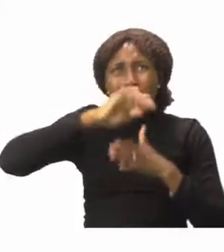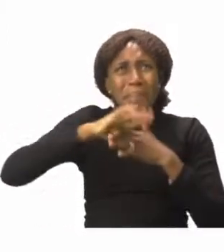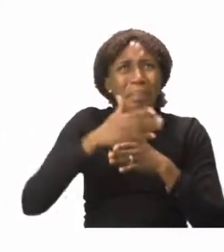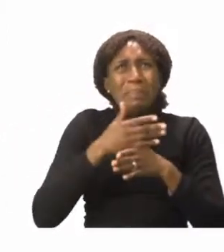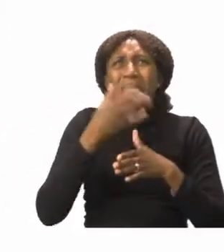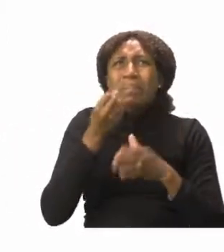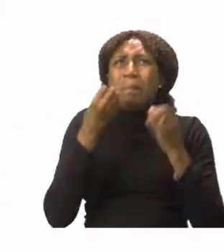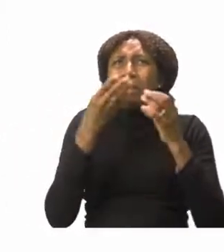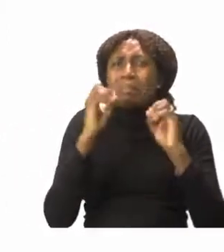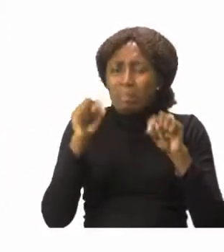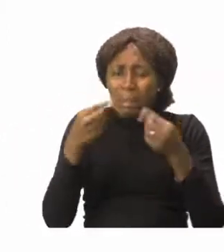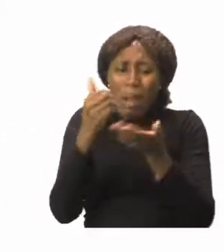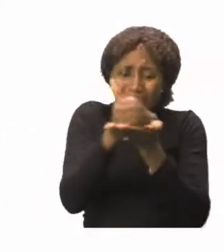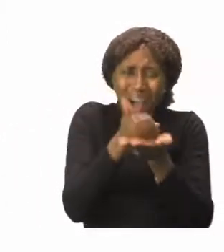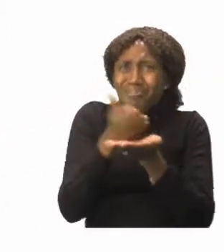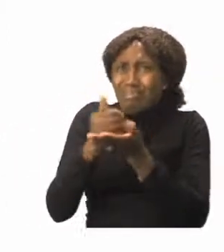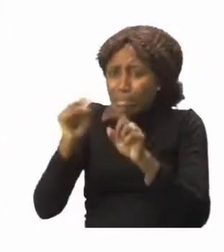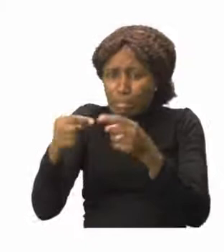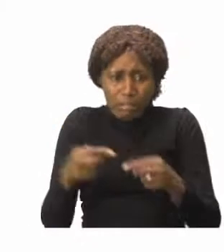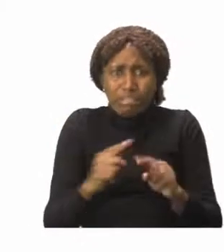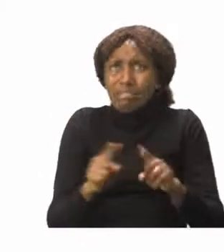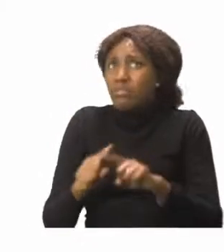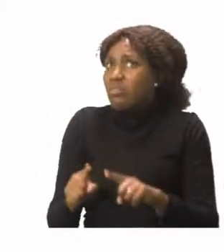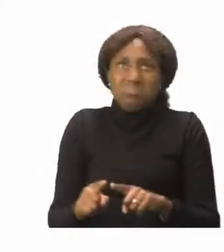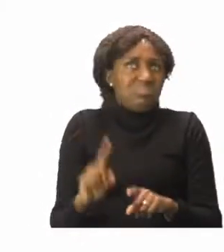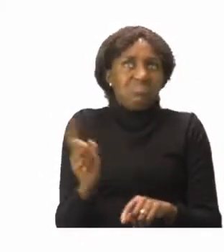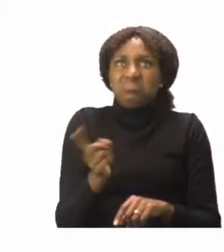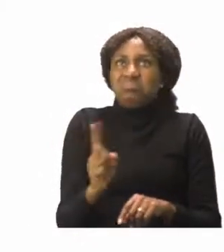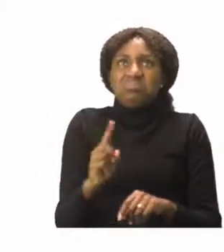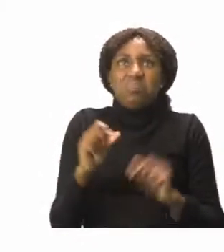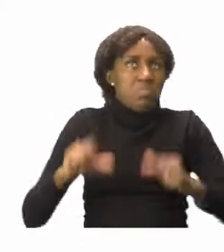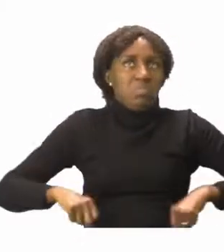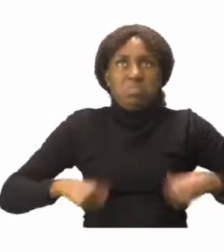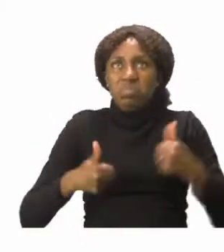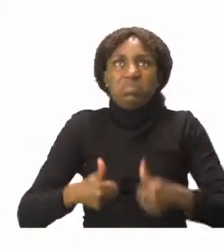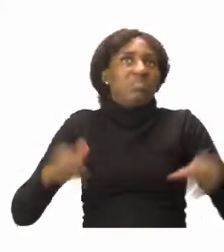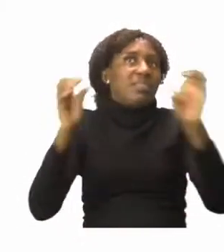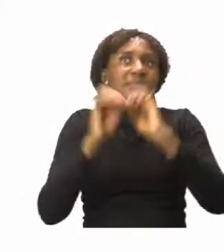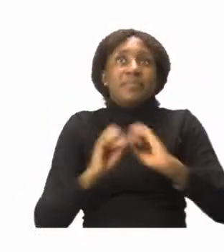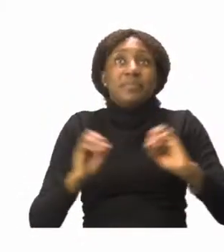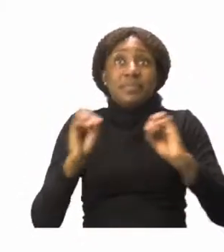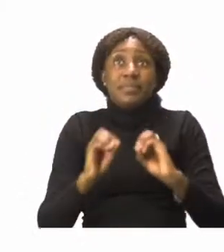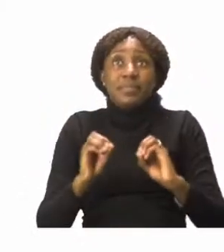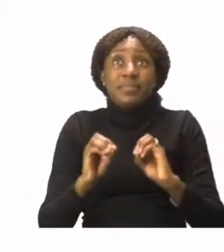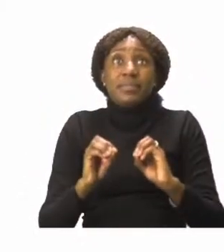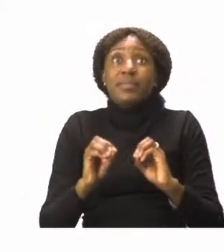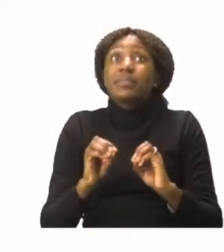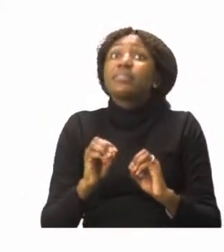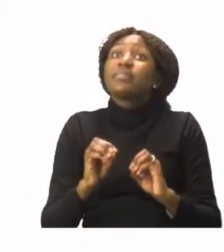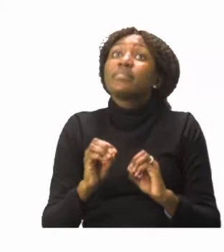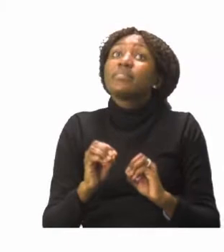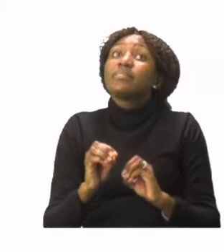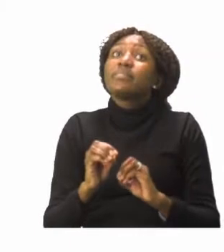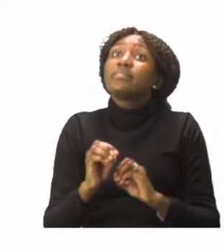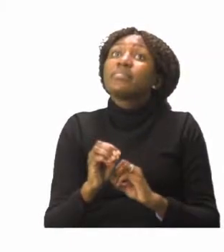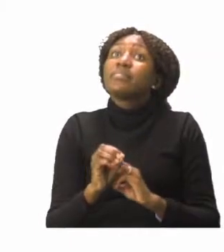the oil and all the other things that we don't need, is not healthy. But that doesn't change the fact